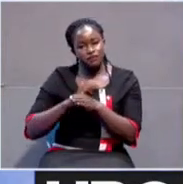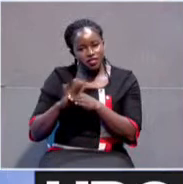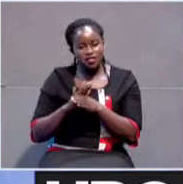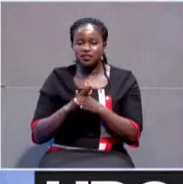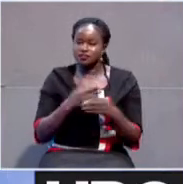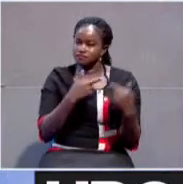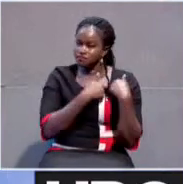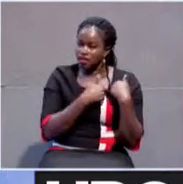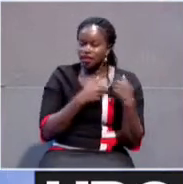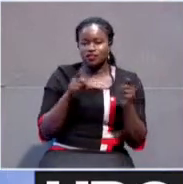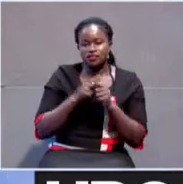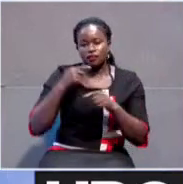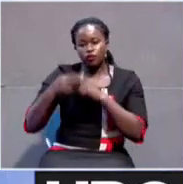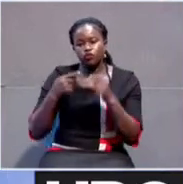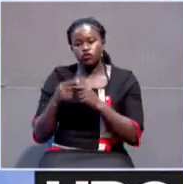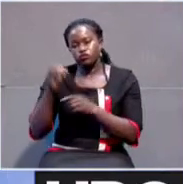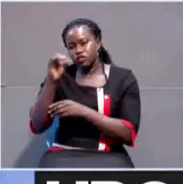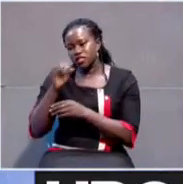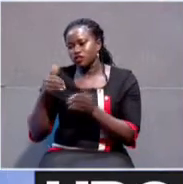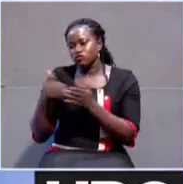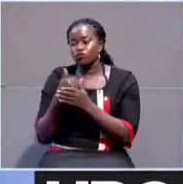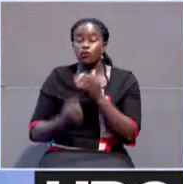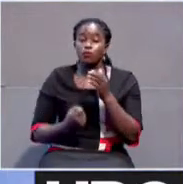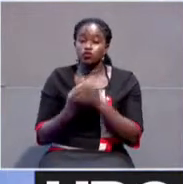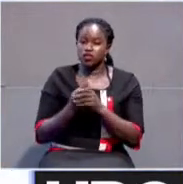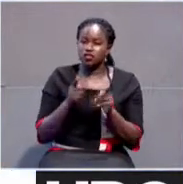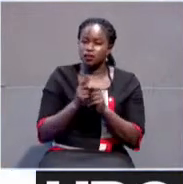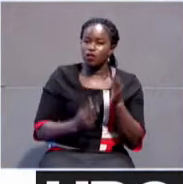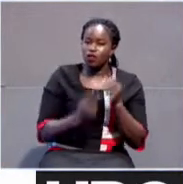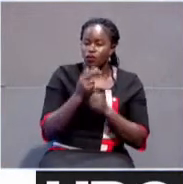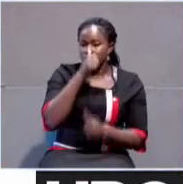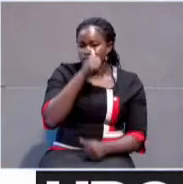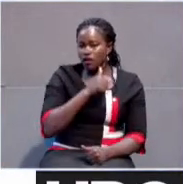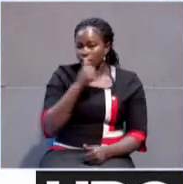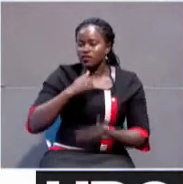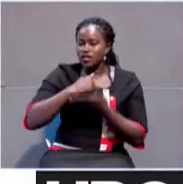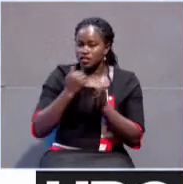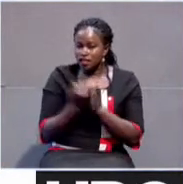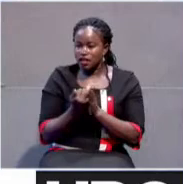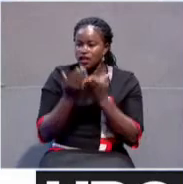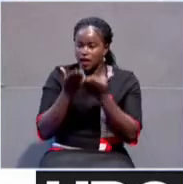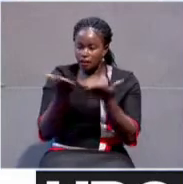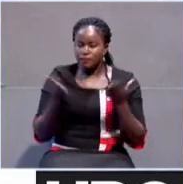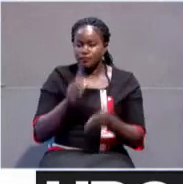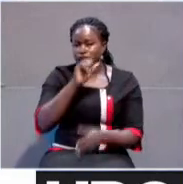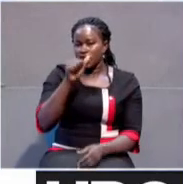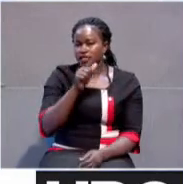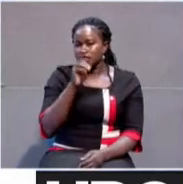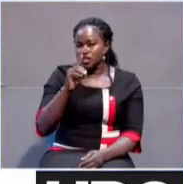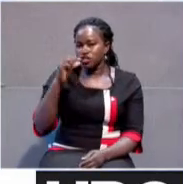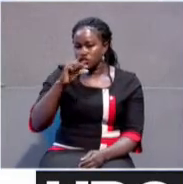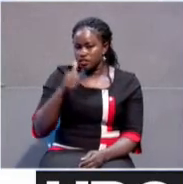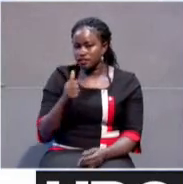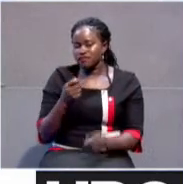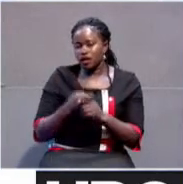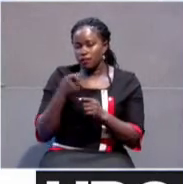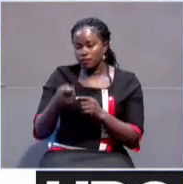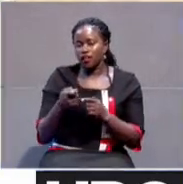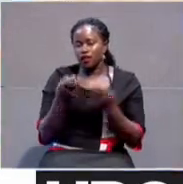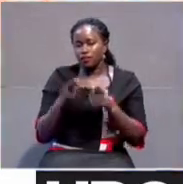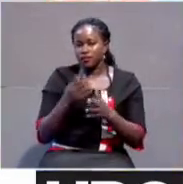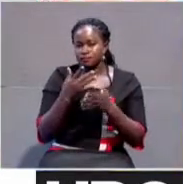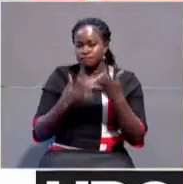and pursue new opportunities. He was launching the private sector platform for SDGs in Kampala. Let's take a